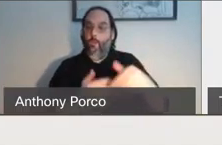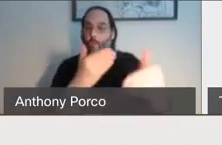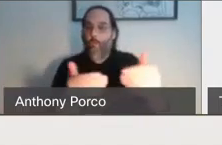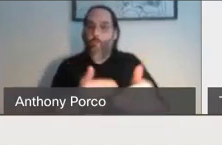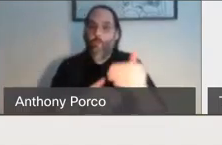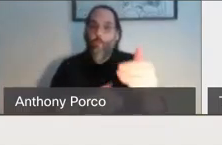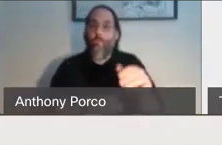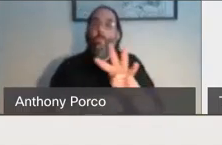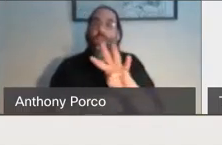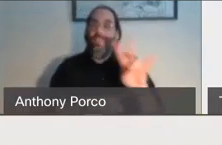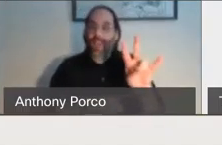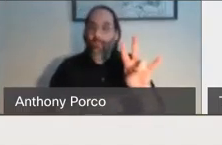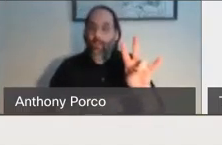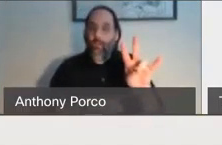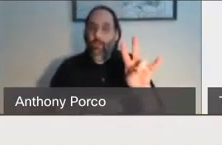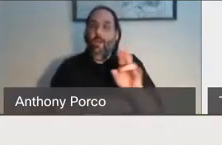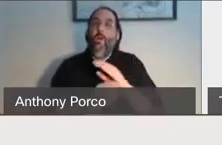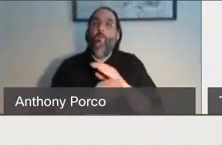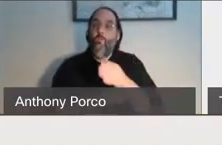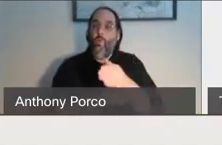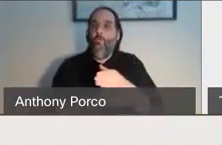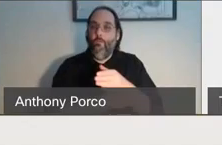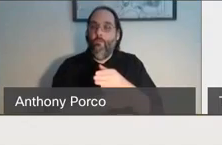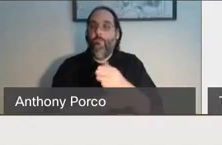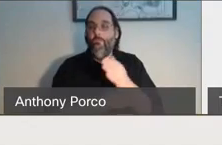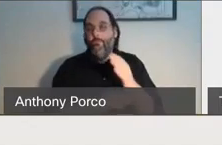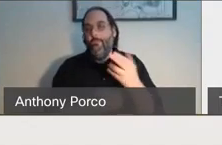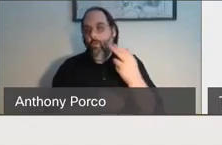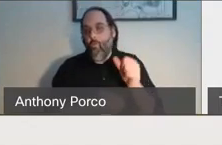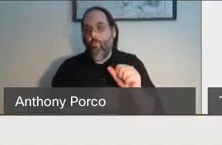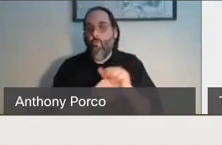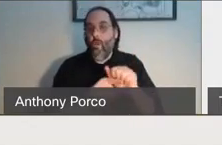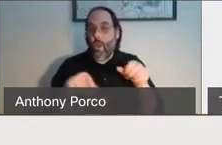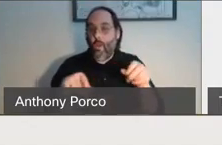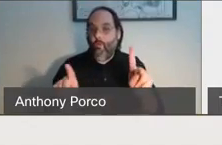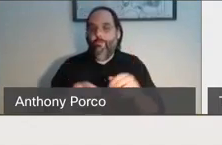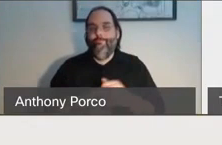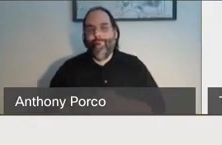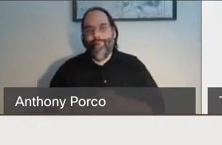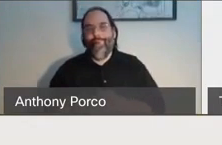over 47 post-secondary training opportunities.